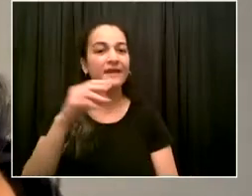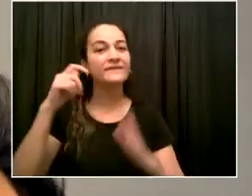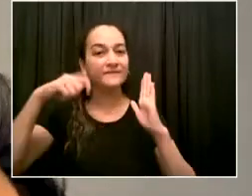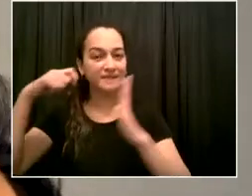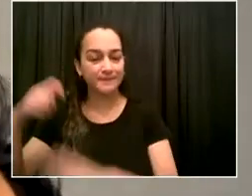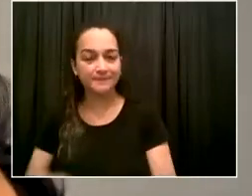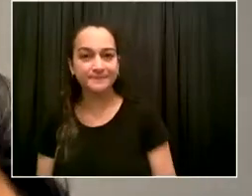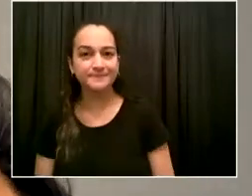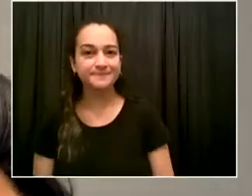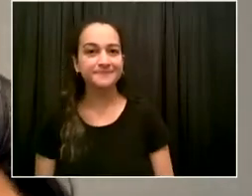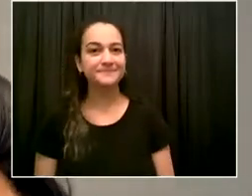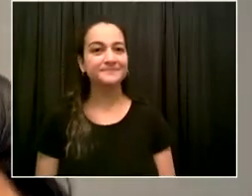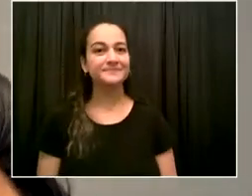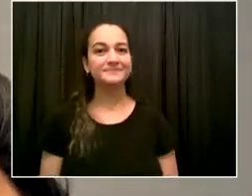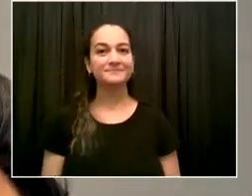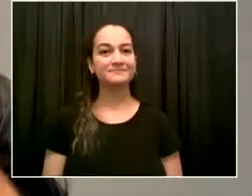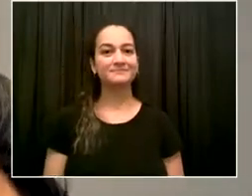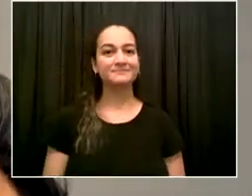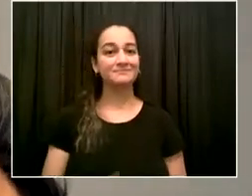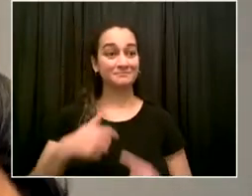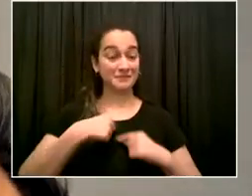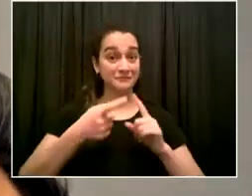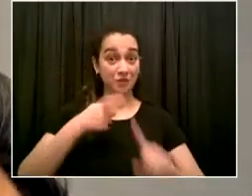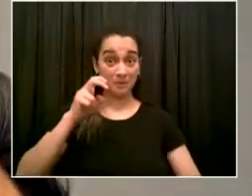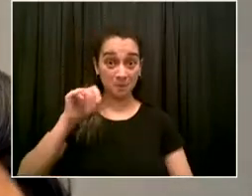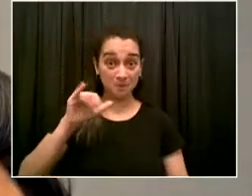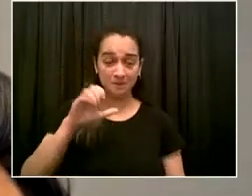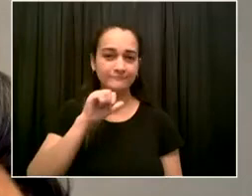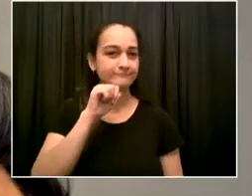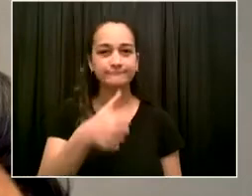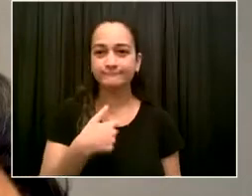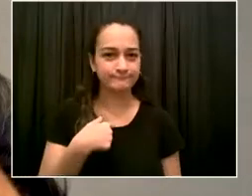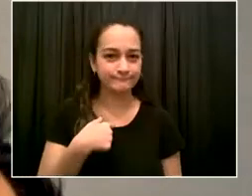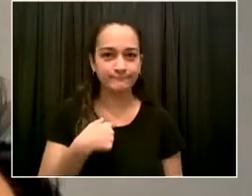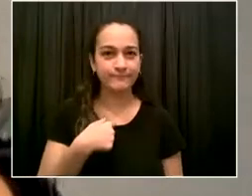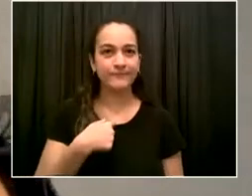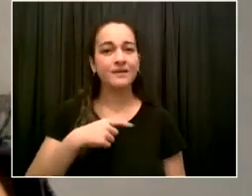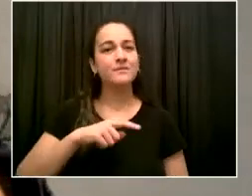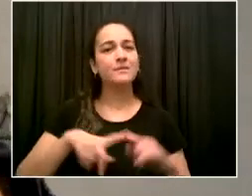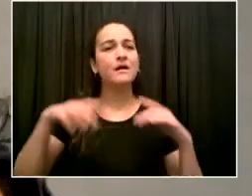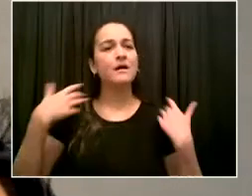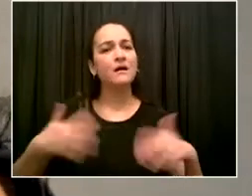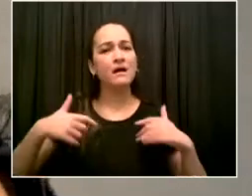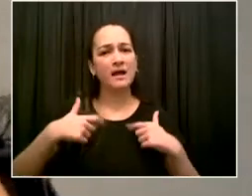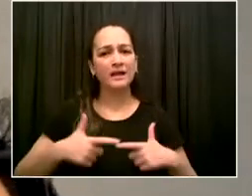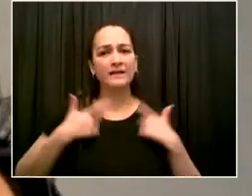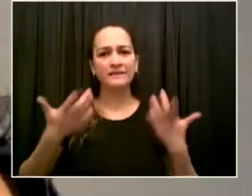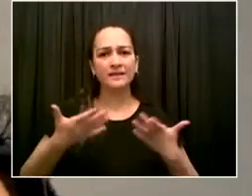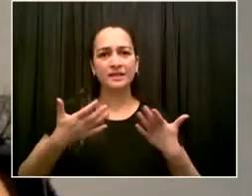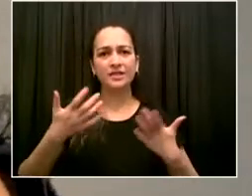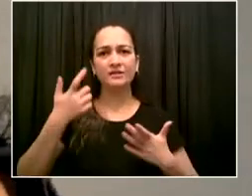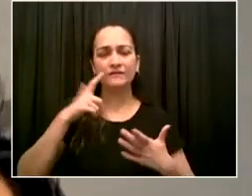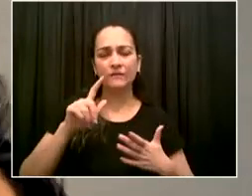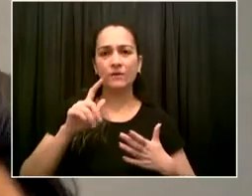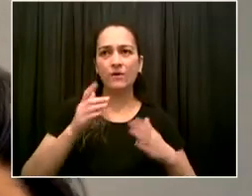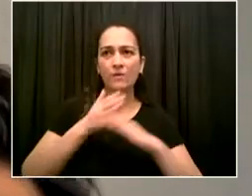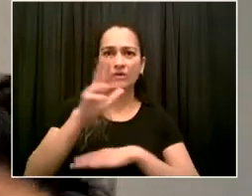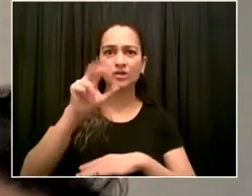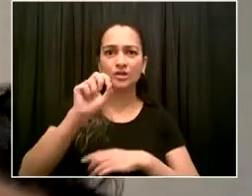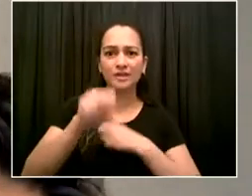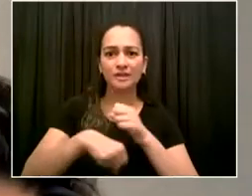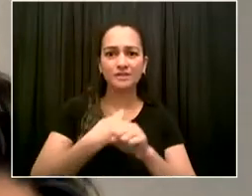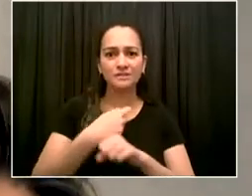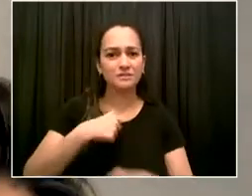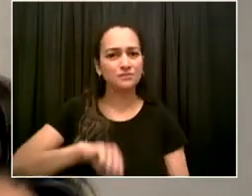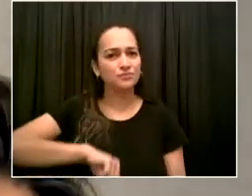New Yorker, a very proud New Yorker. I've made my home here for more than 30 years, and primarily because of the